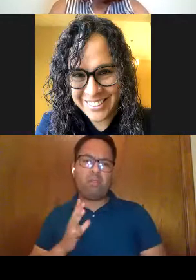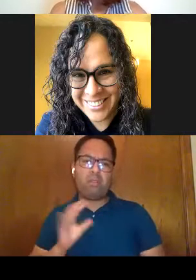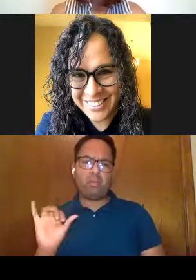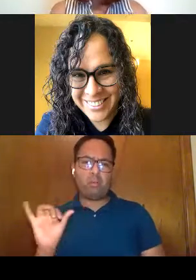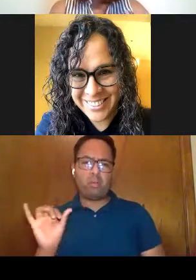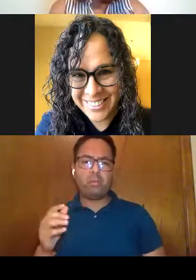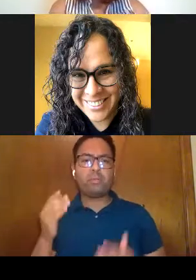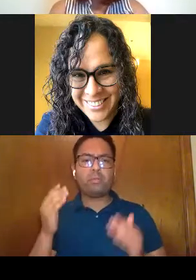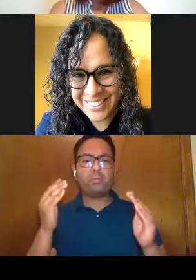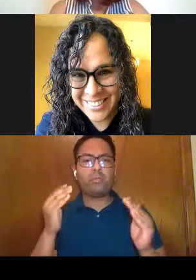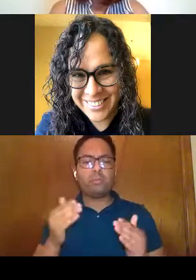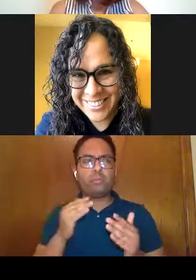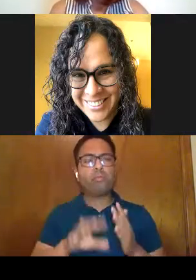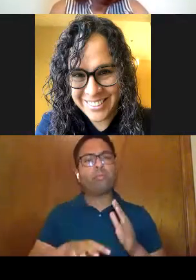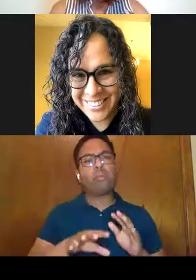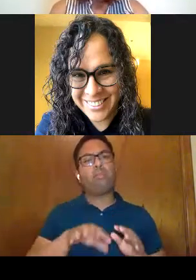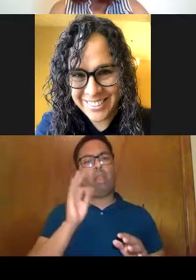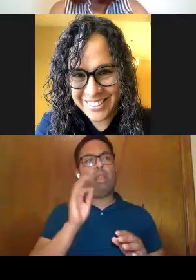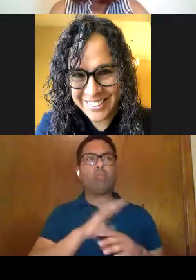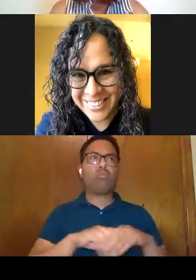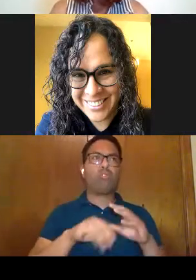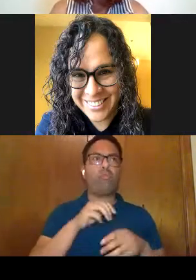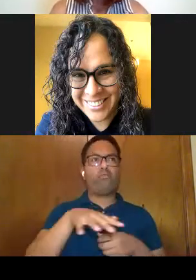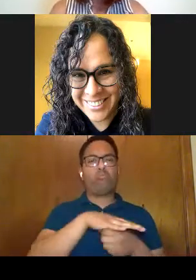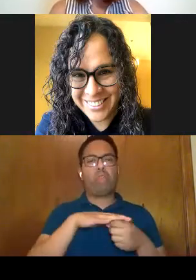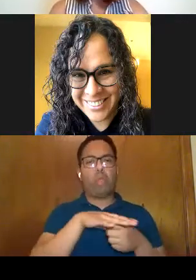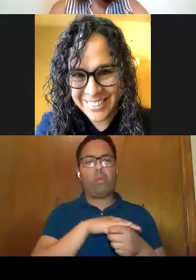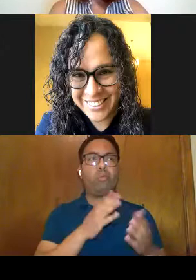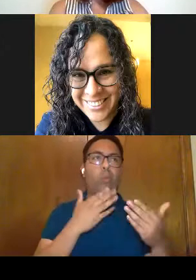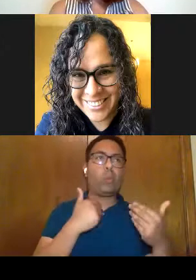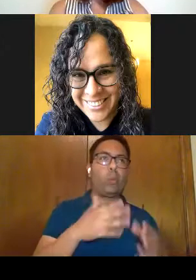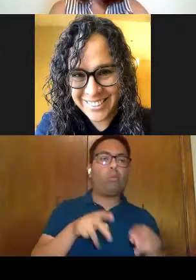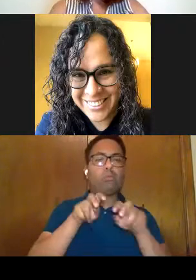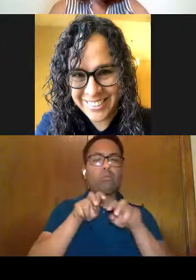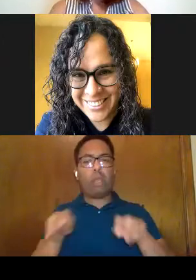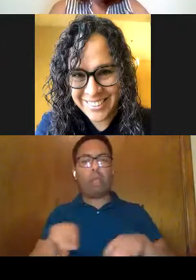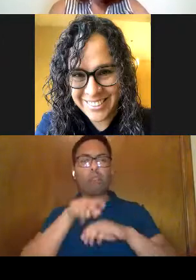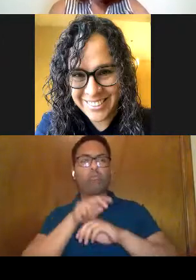Find a comfortable location for that young one, a room, couch.